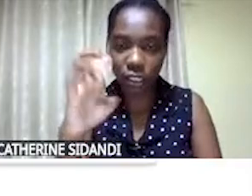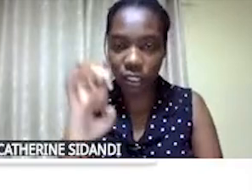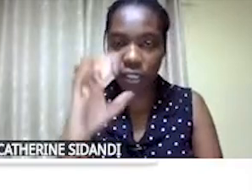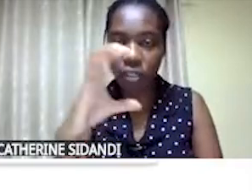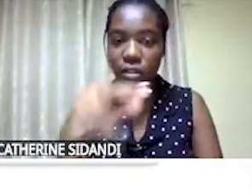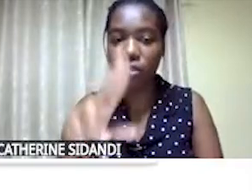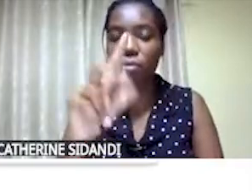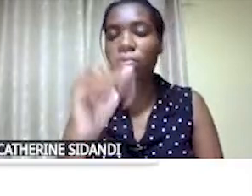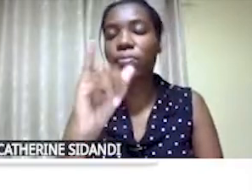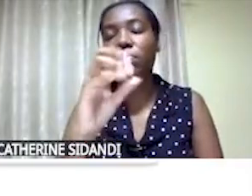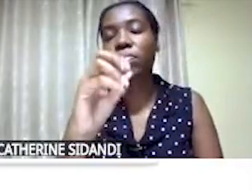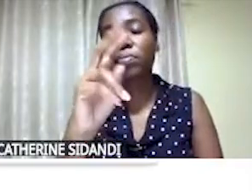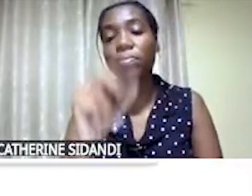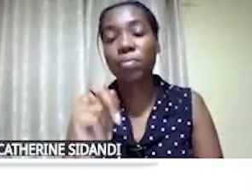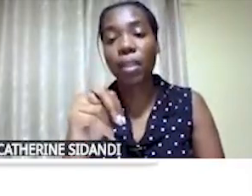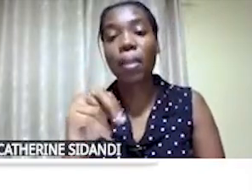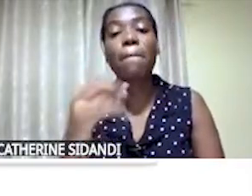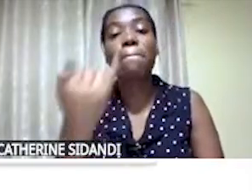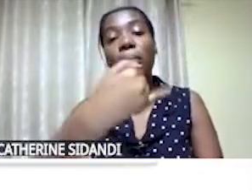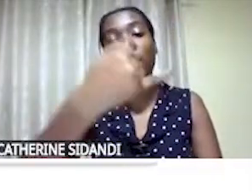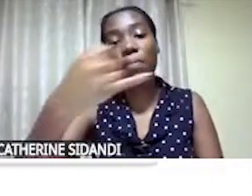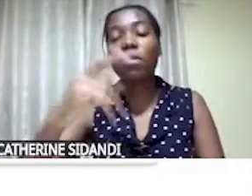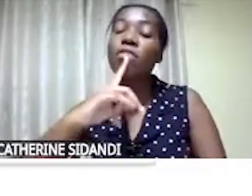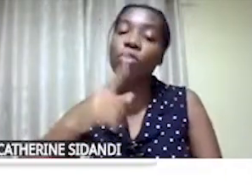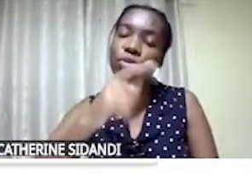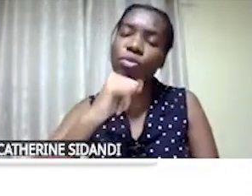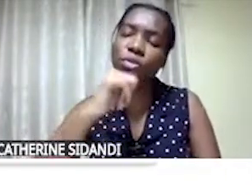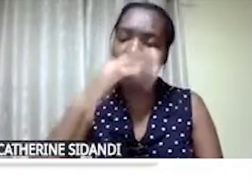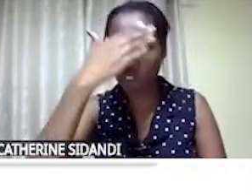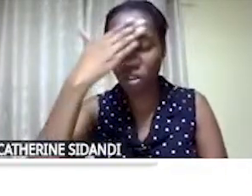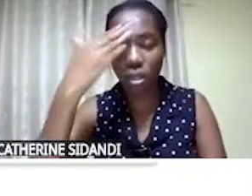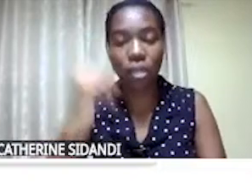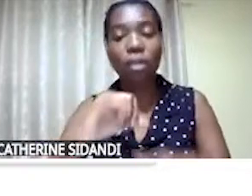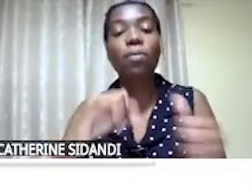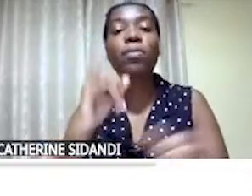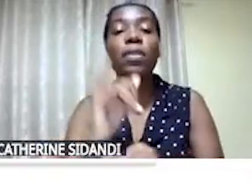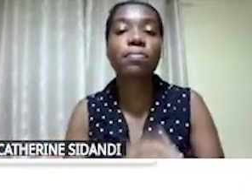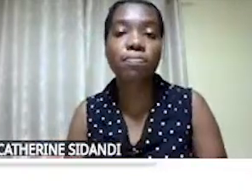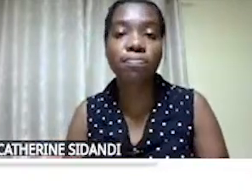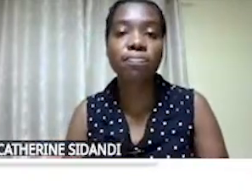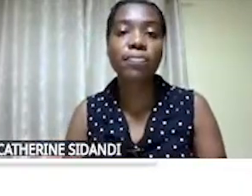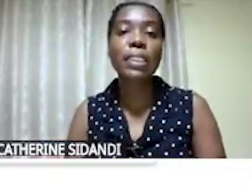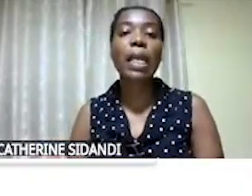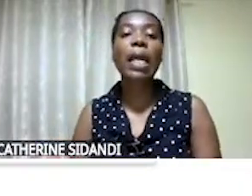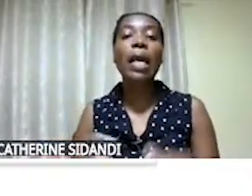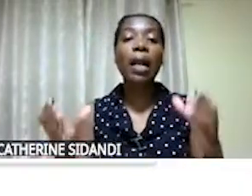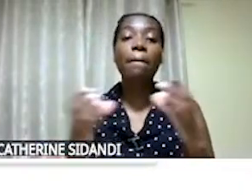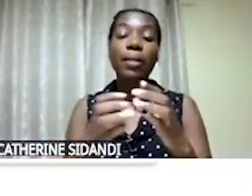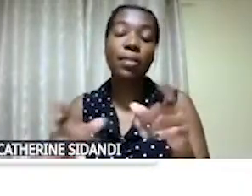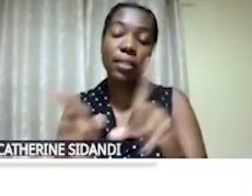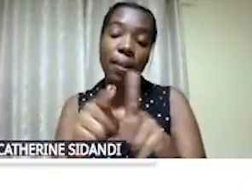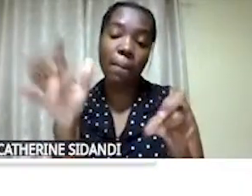map. Yeah. So don't forget to do that. And a lot of companies, even locally, have tried